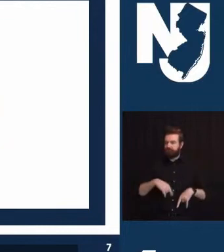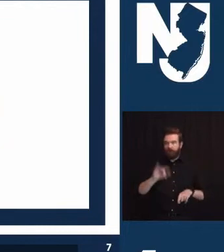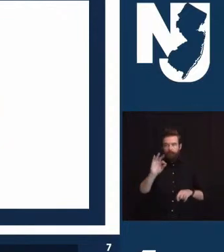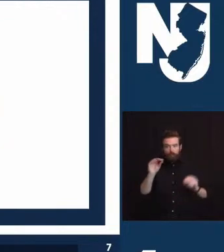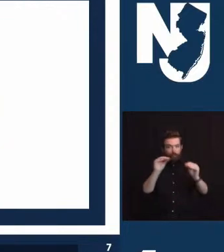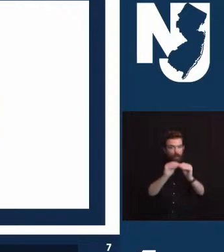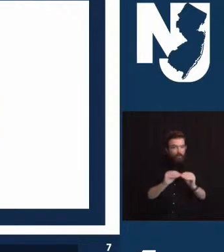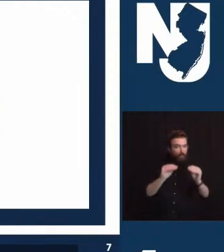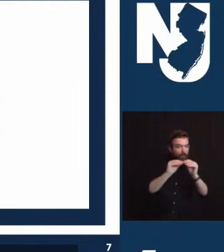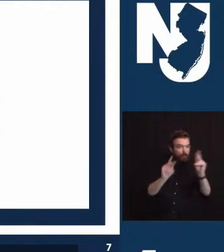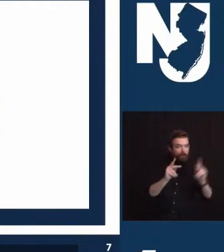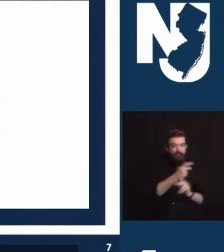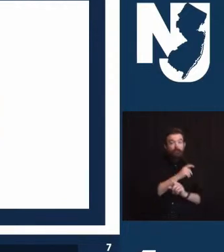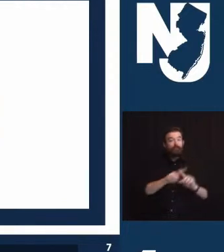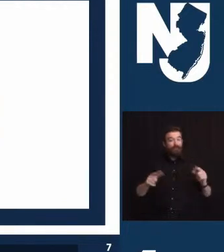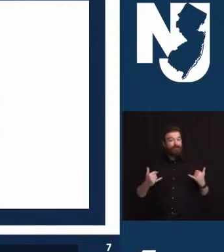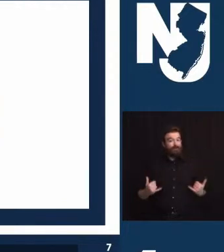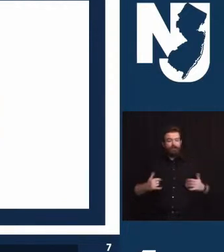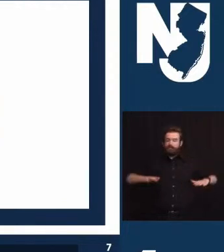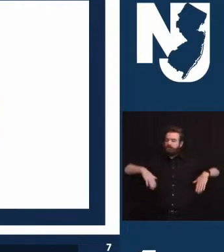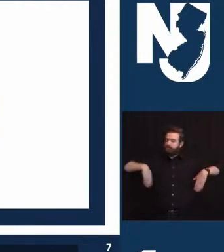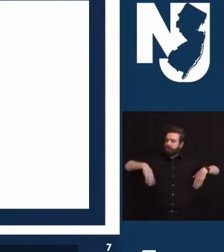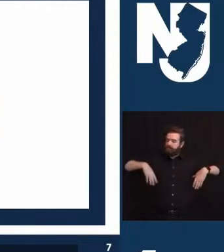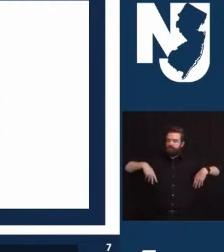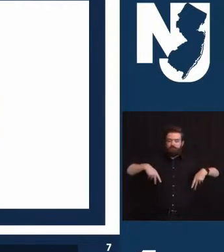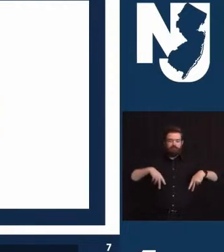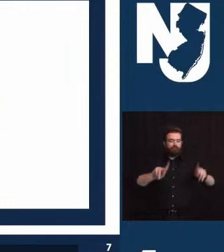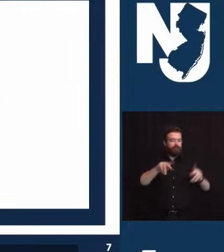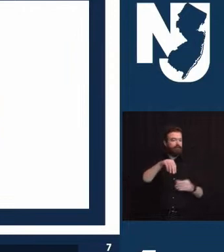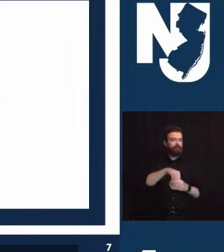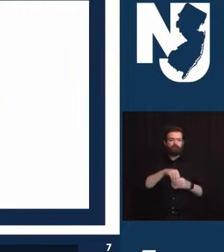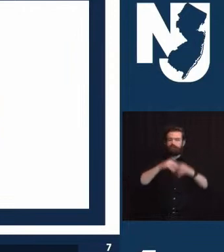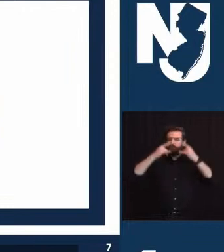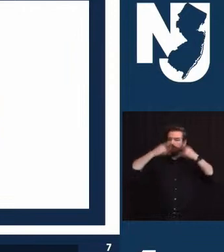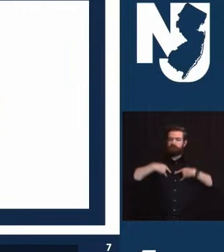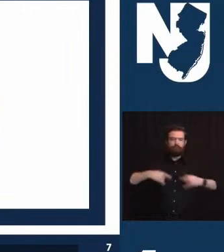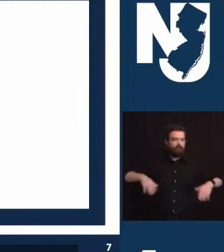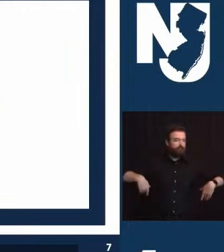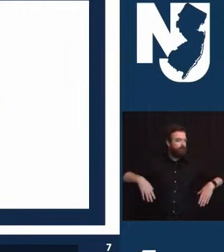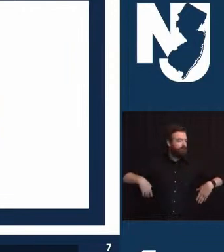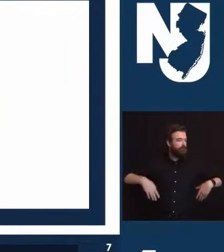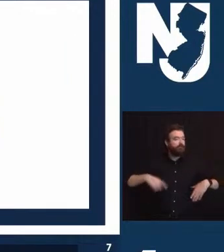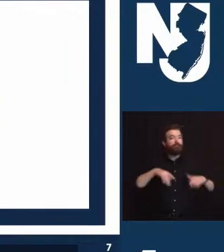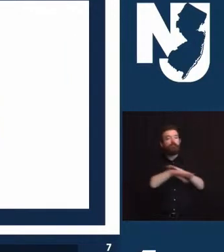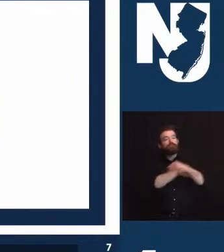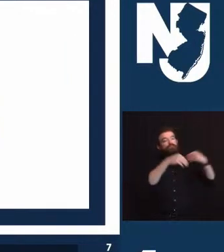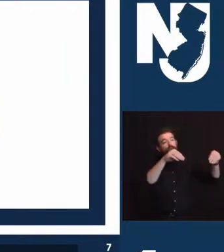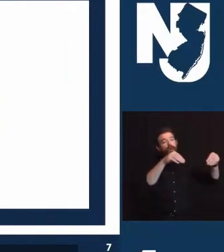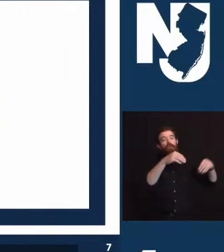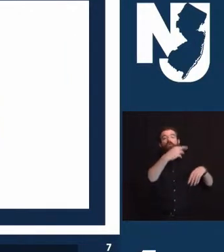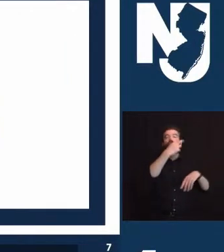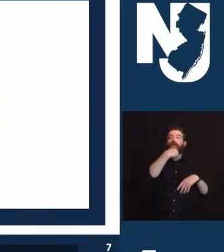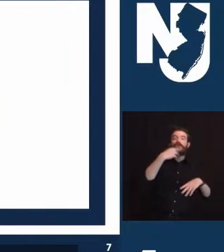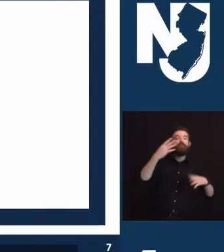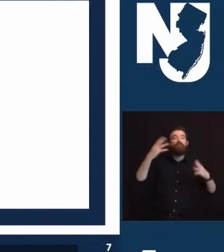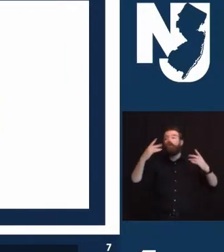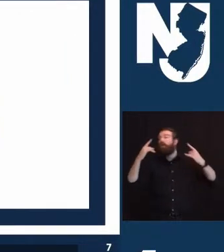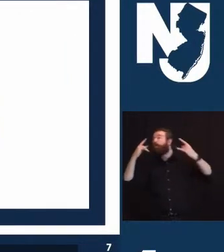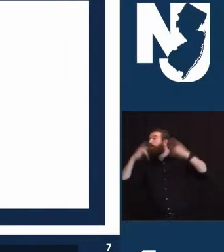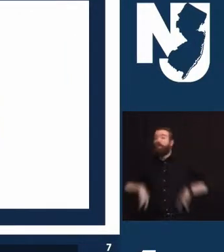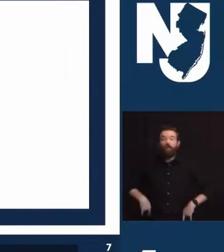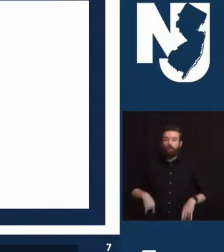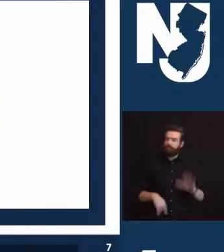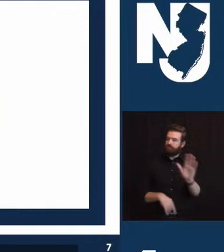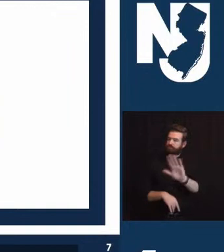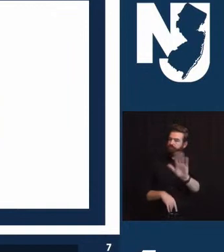doing so will not lead to a backslide in our progress. And again, we have this virus on the run,